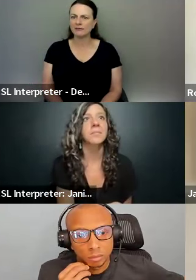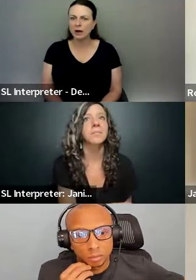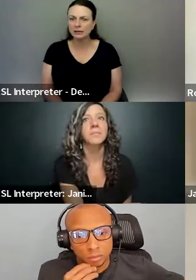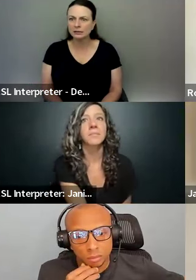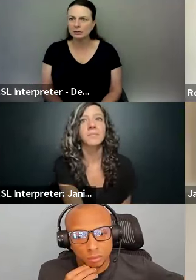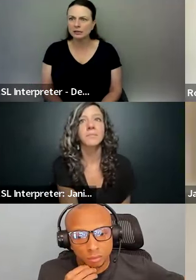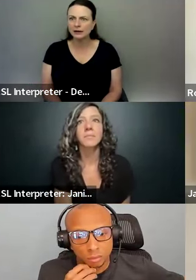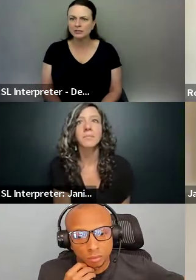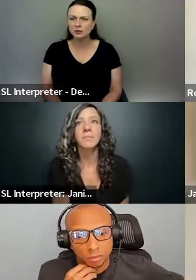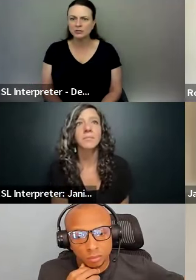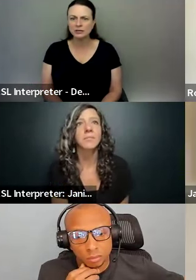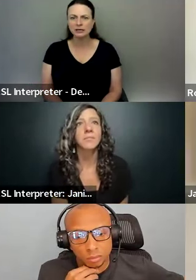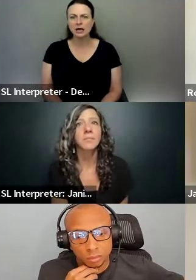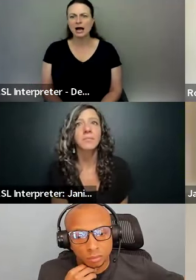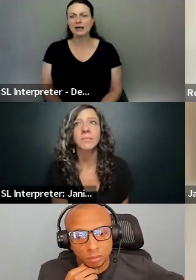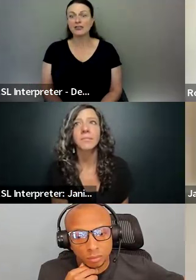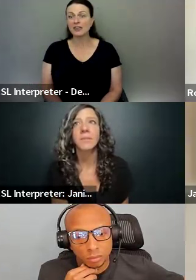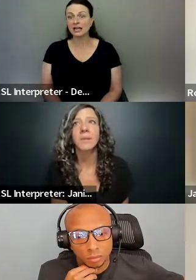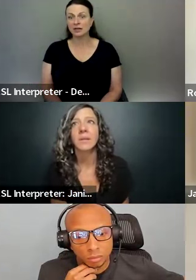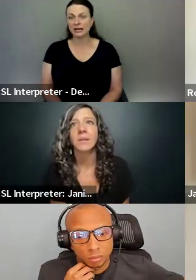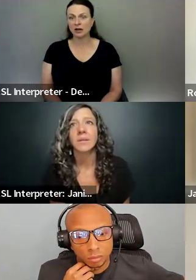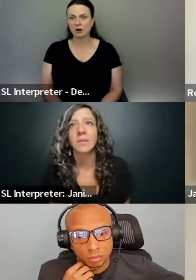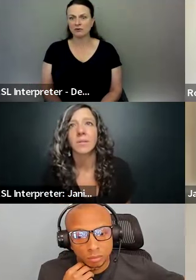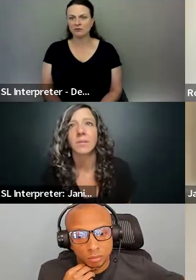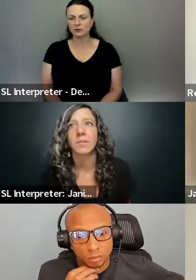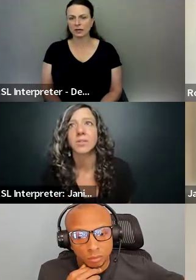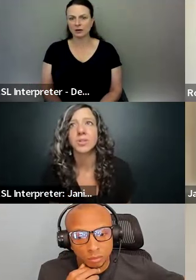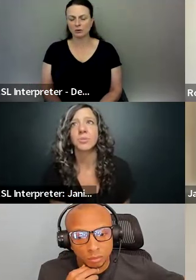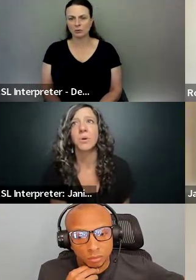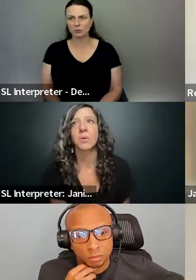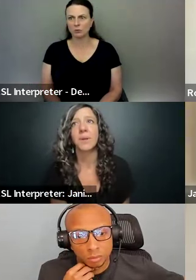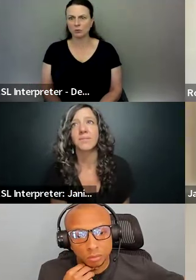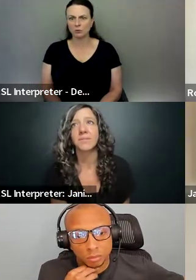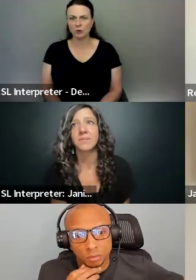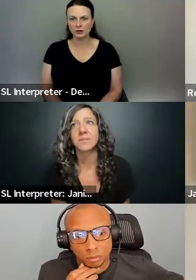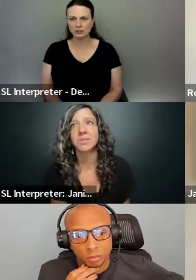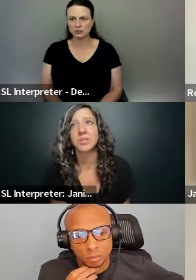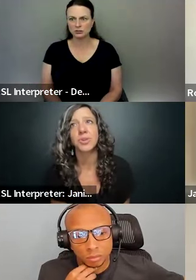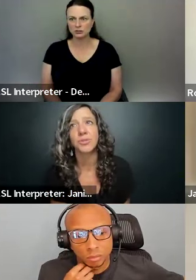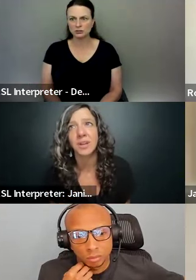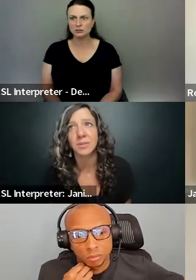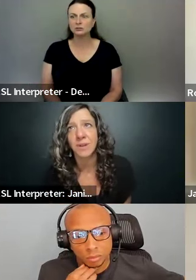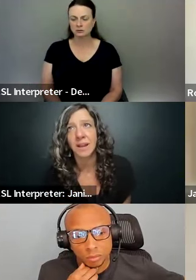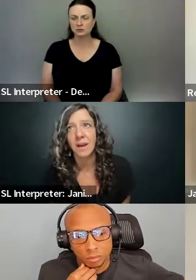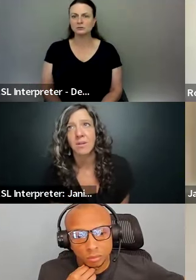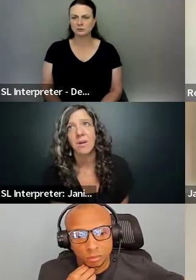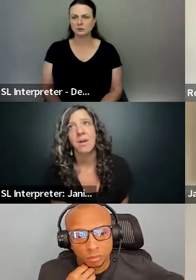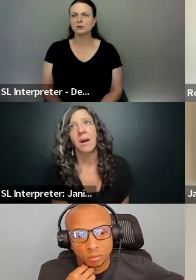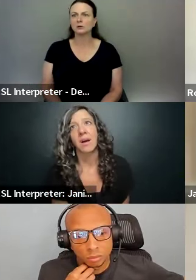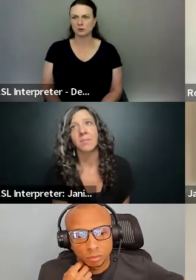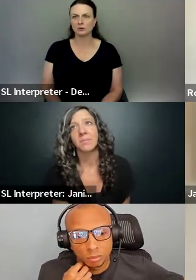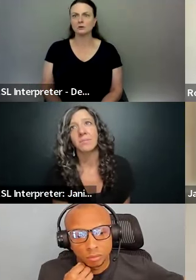we have what? What did you say? I think that I know of like two. We have two videos right